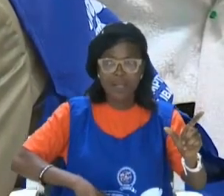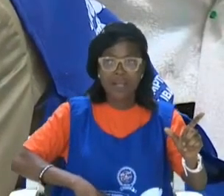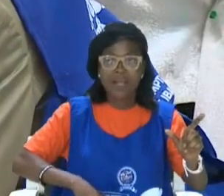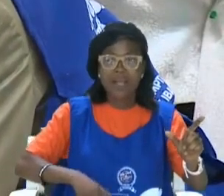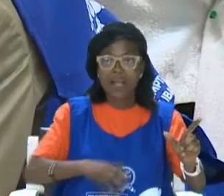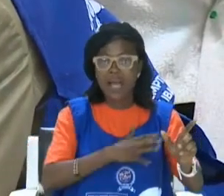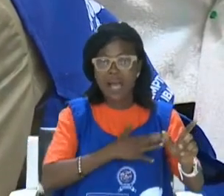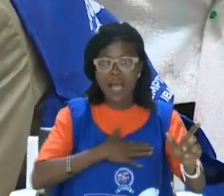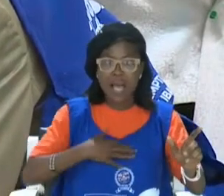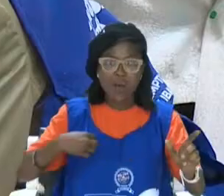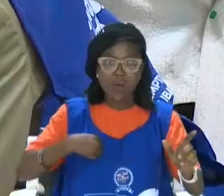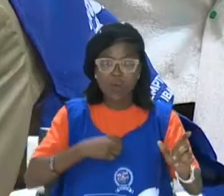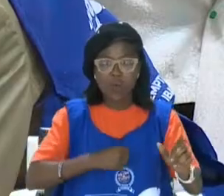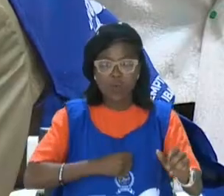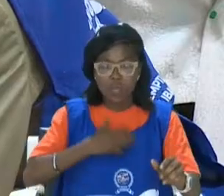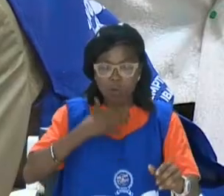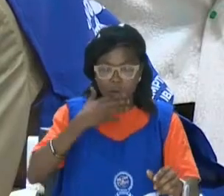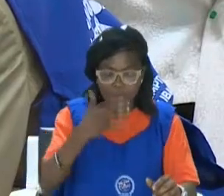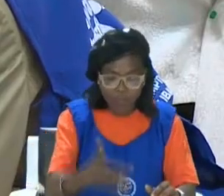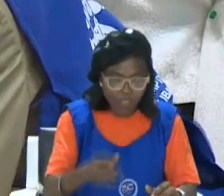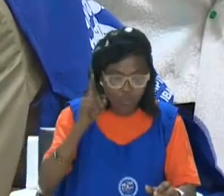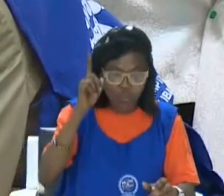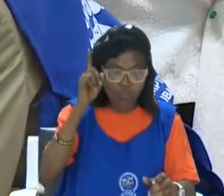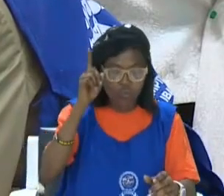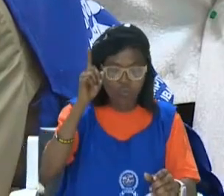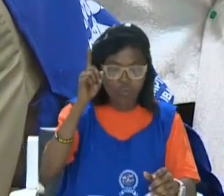and we confess you